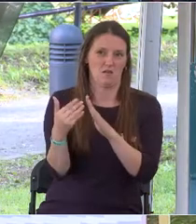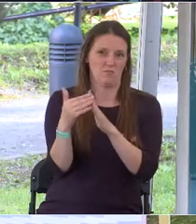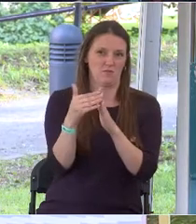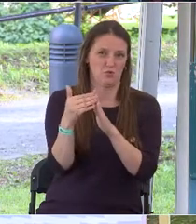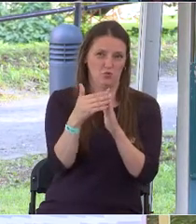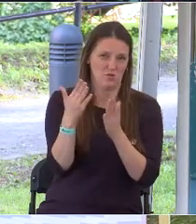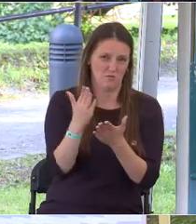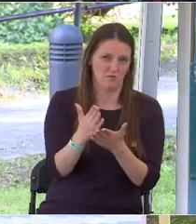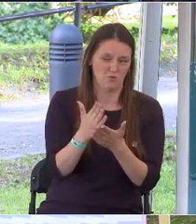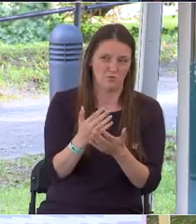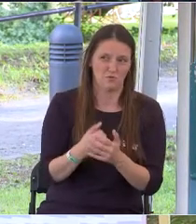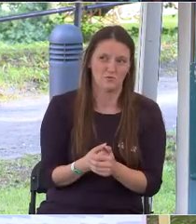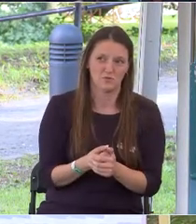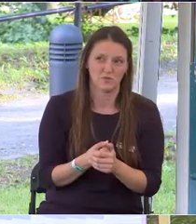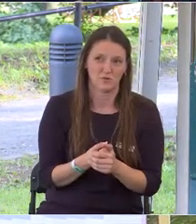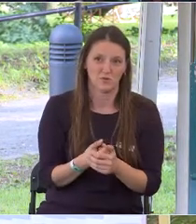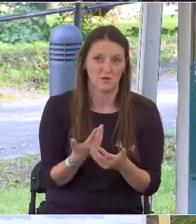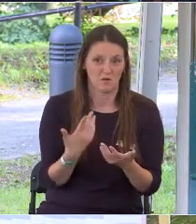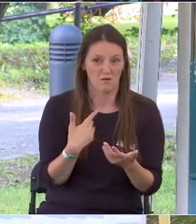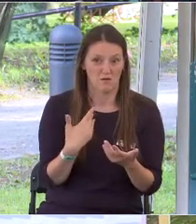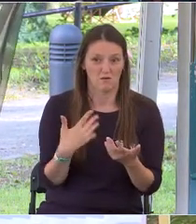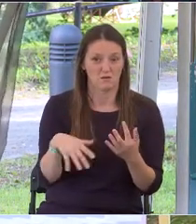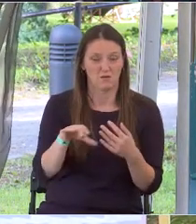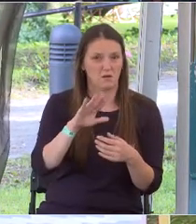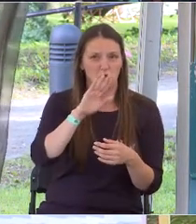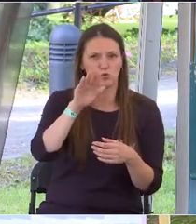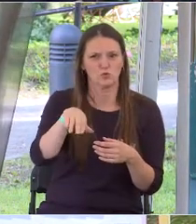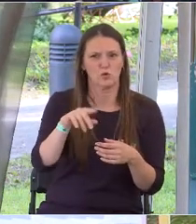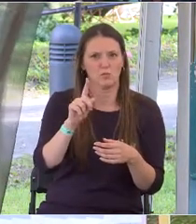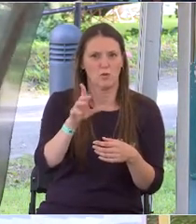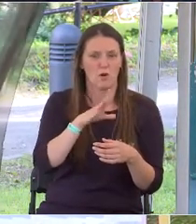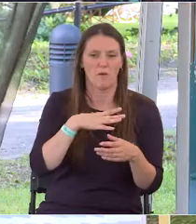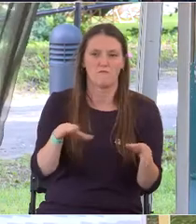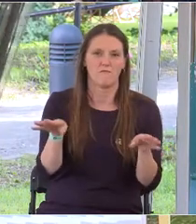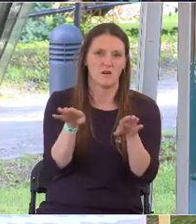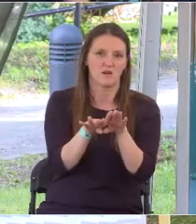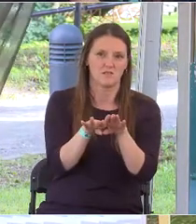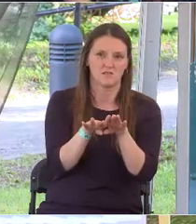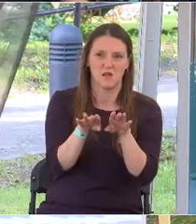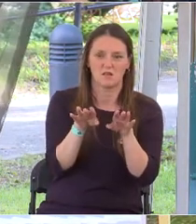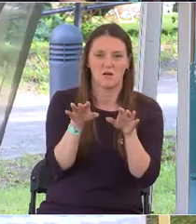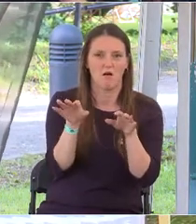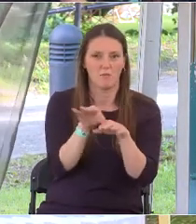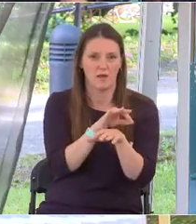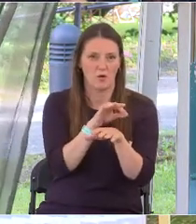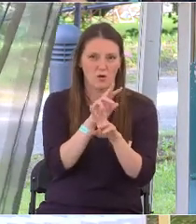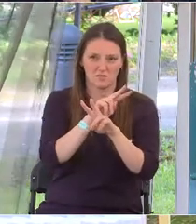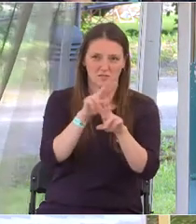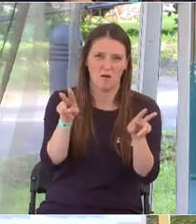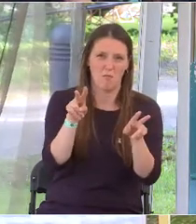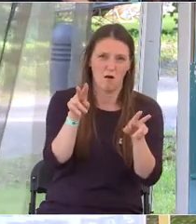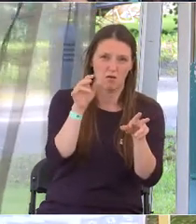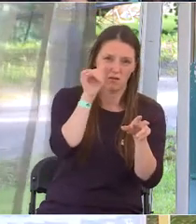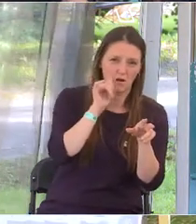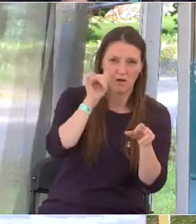that fix, you know, and people would